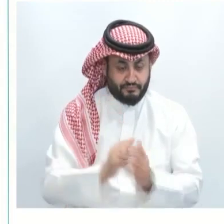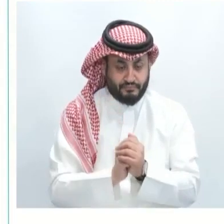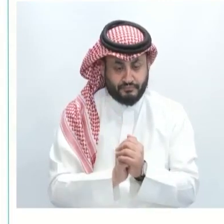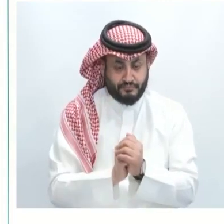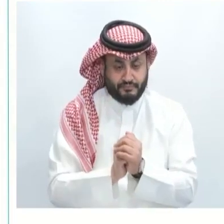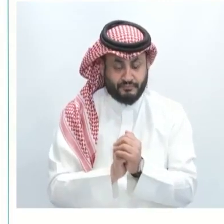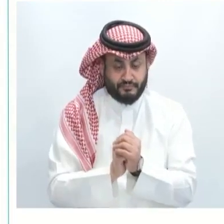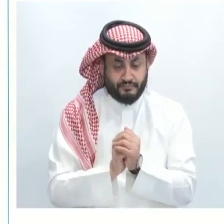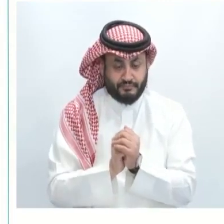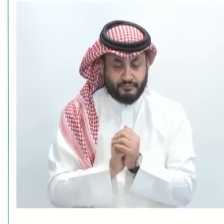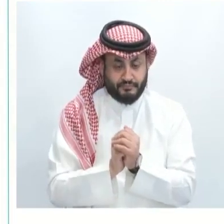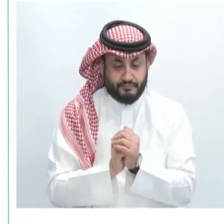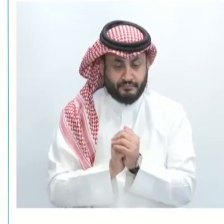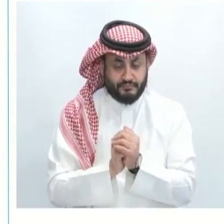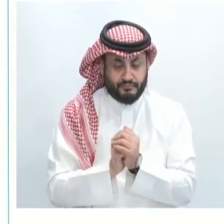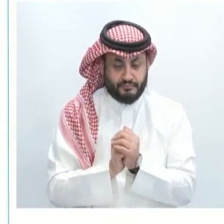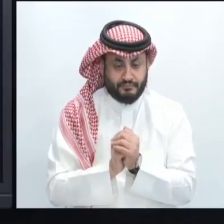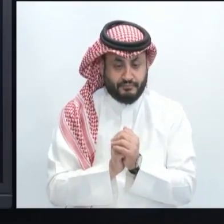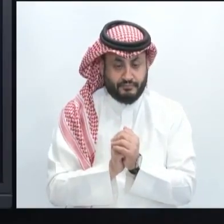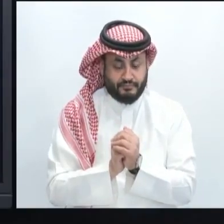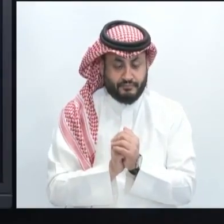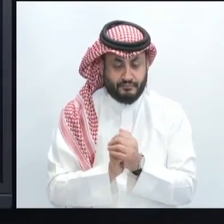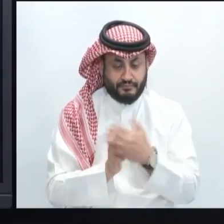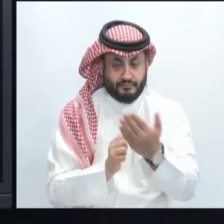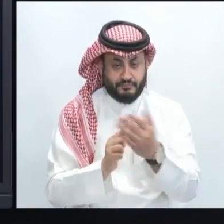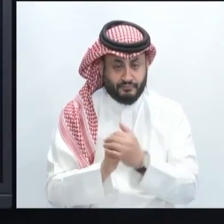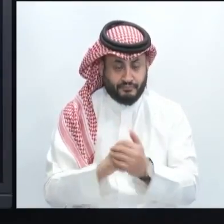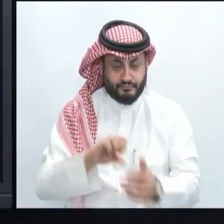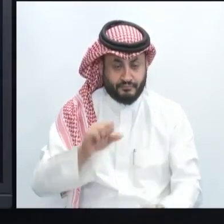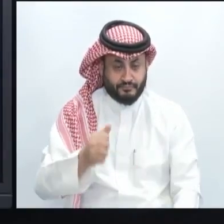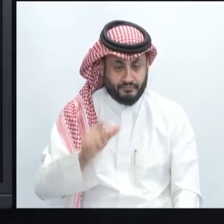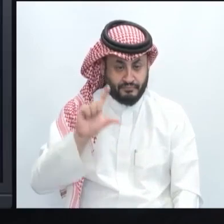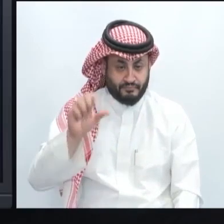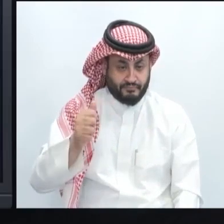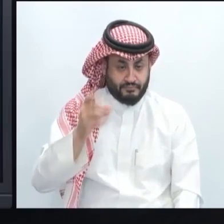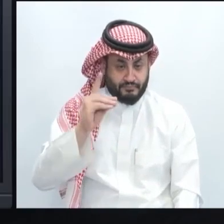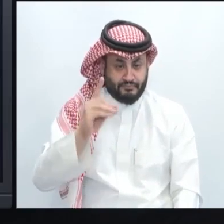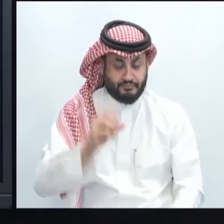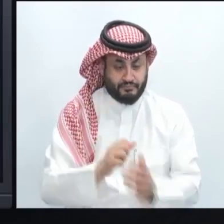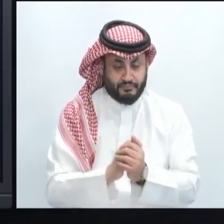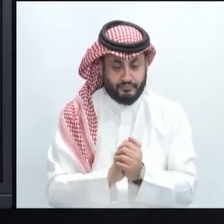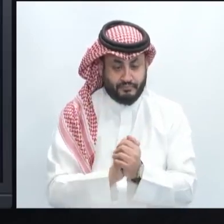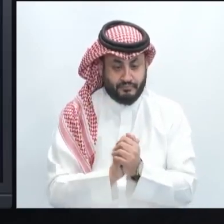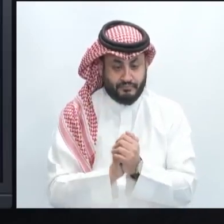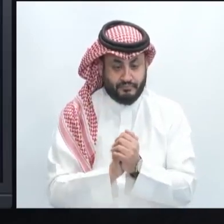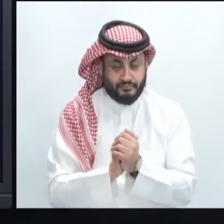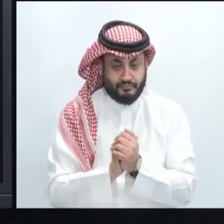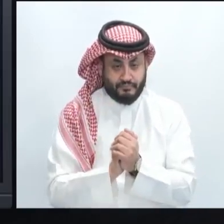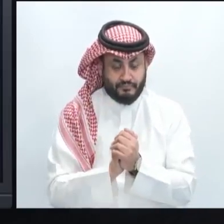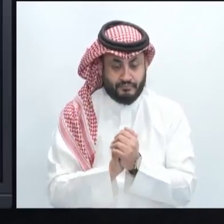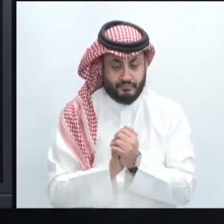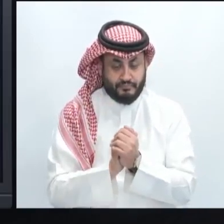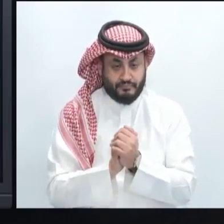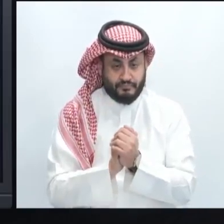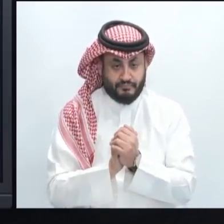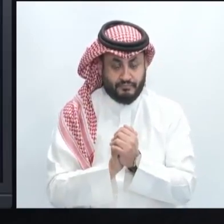Salad. Very good. So this is a salad. And this is how we write the